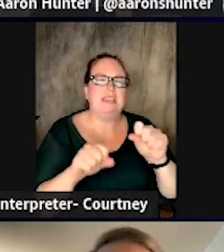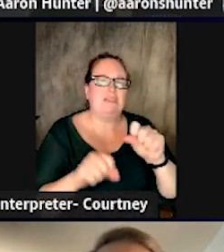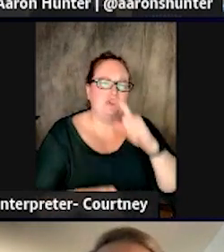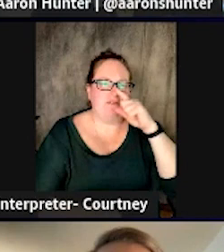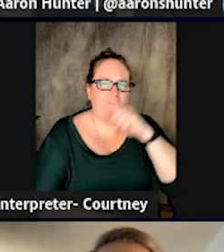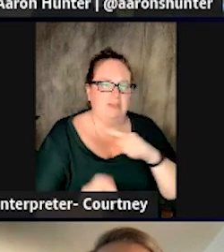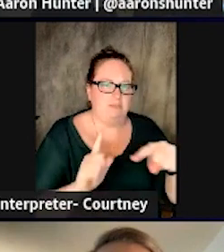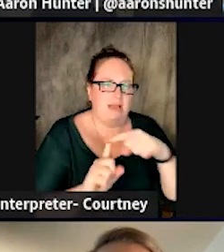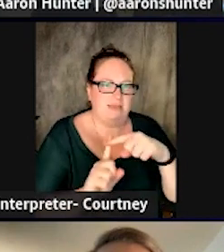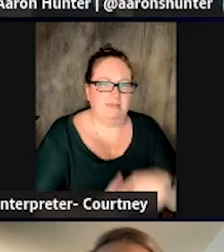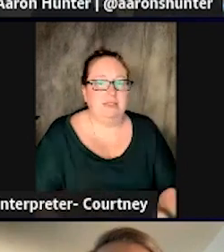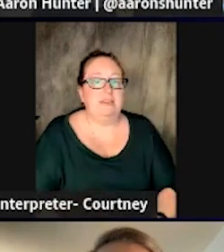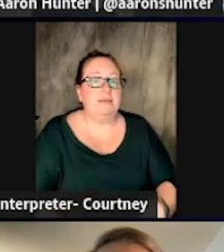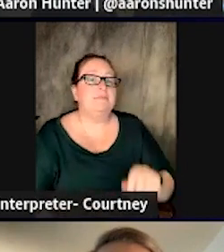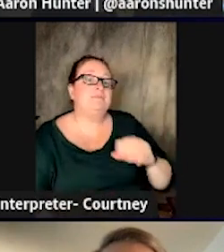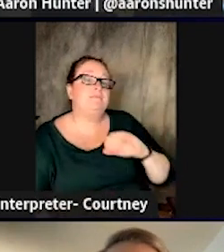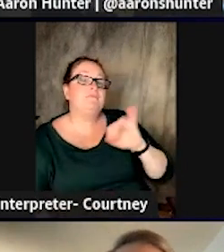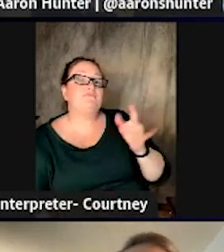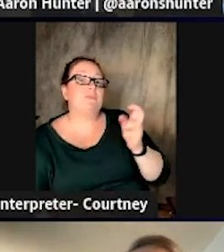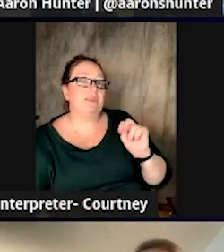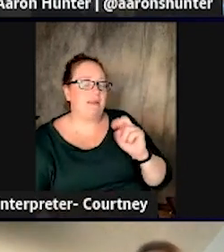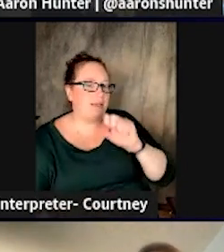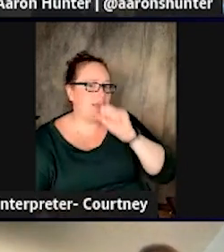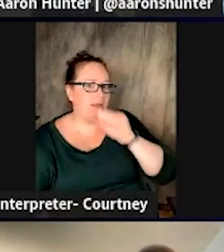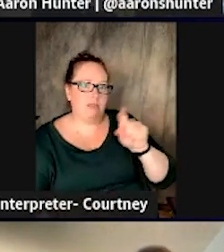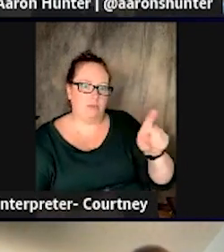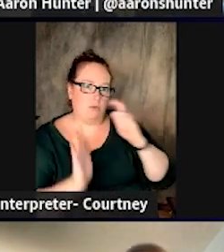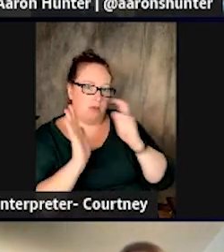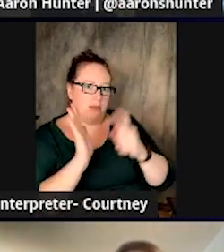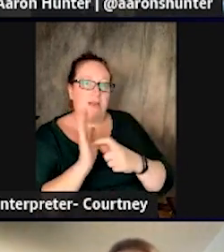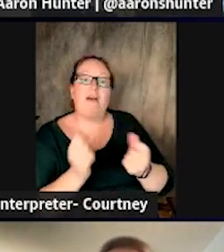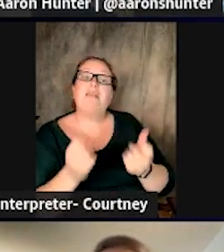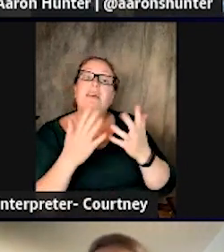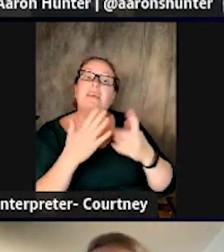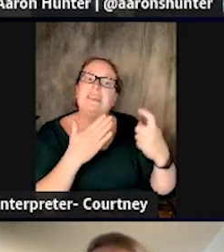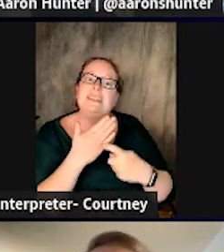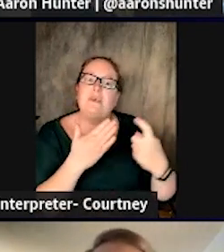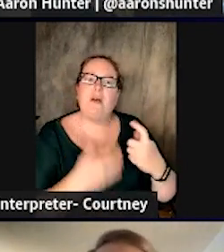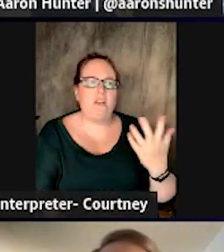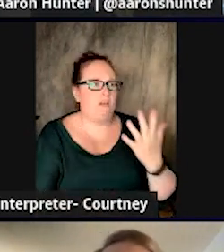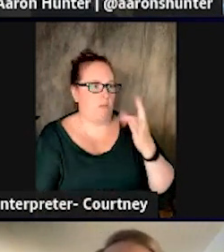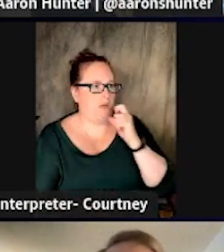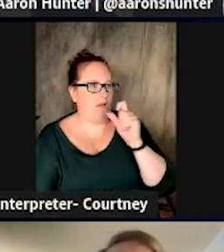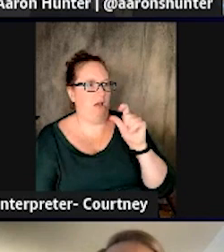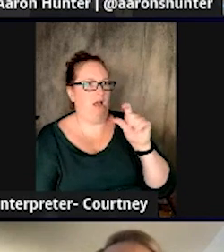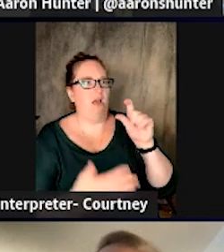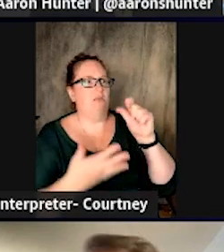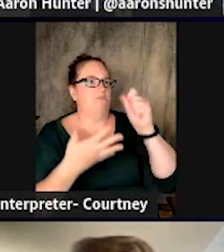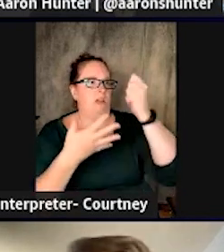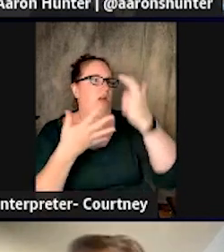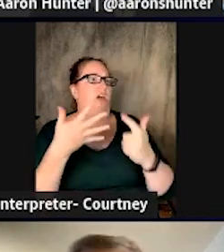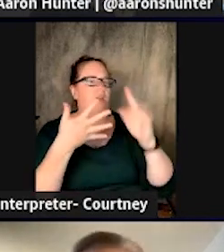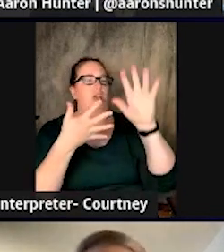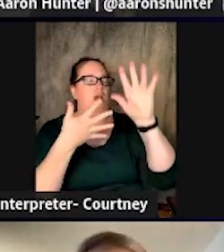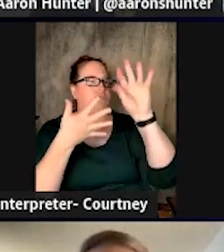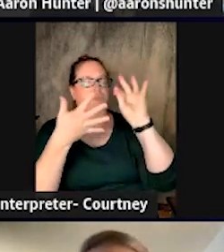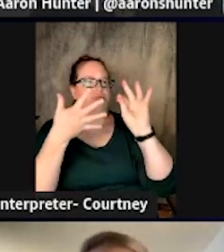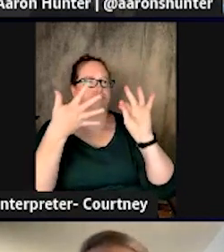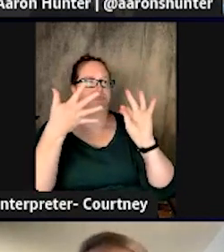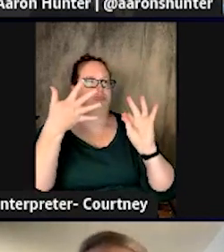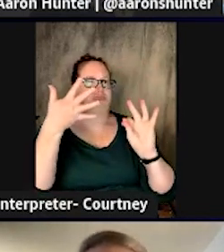love that you just called that out, because I think a lot of the default for people is like, oh, why not be able to select everything that's available to